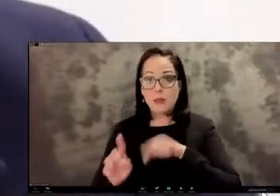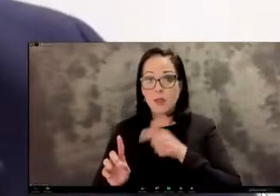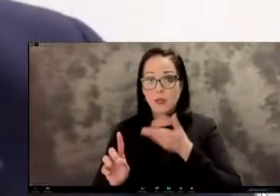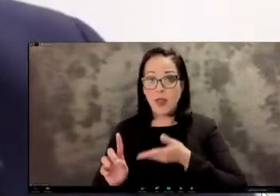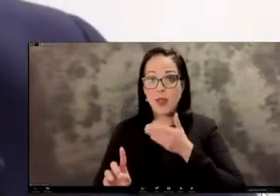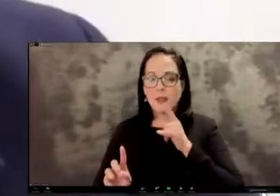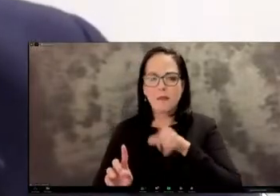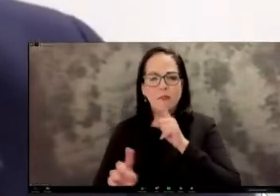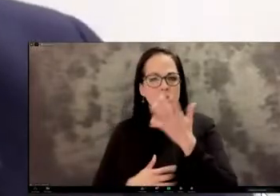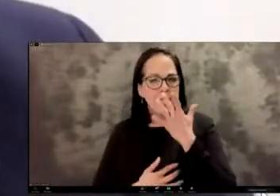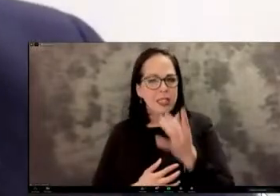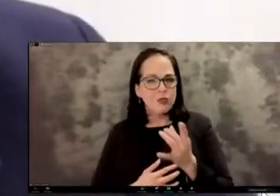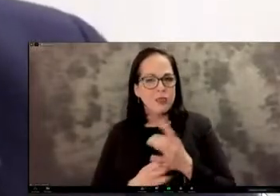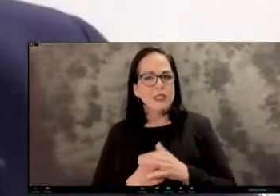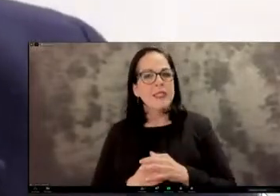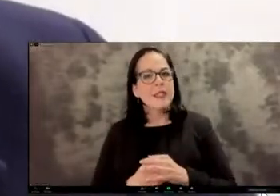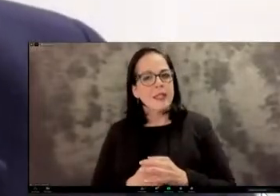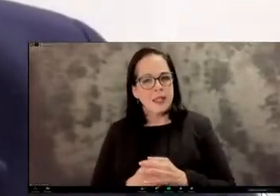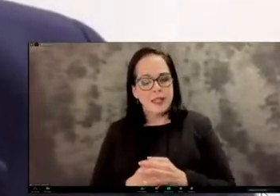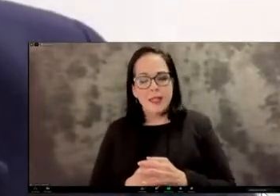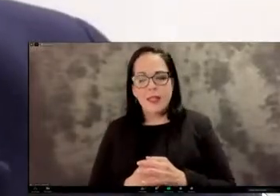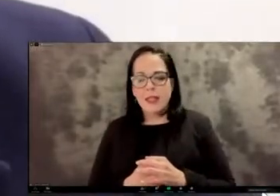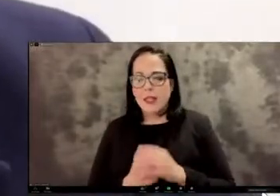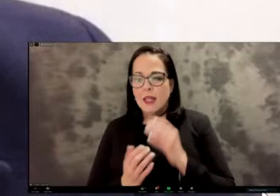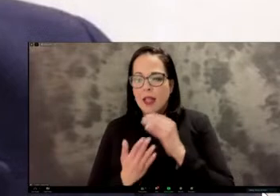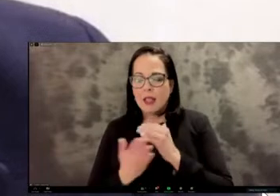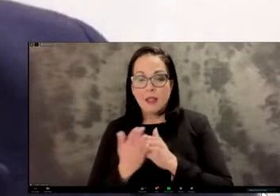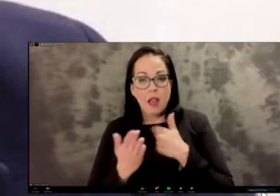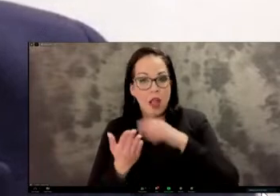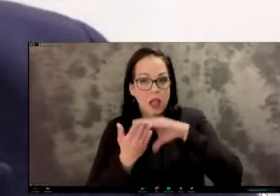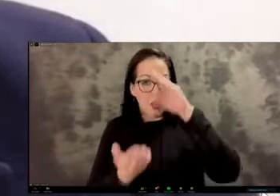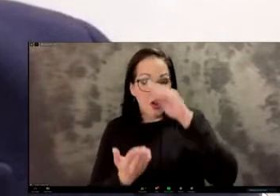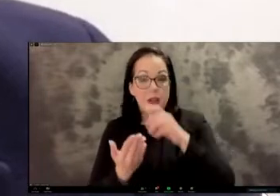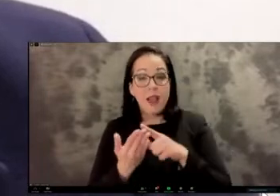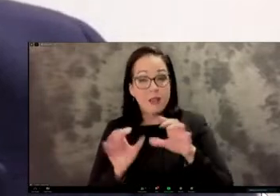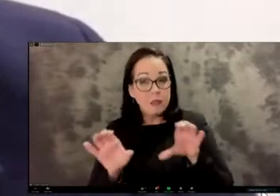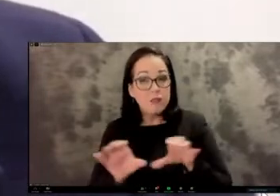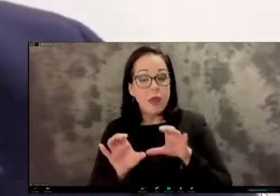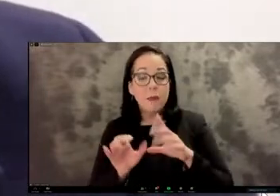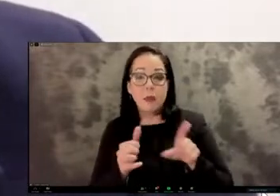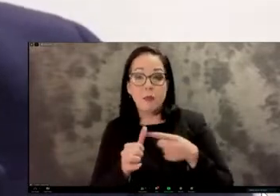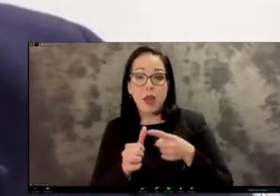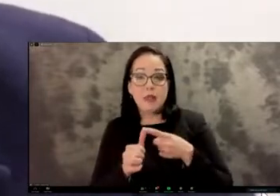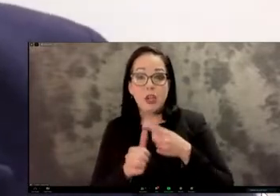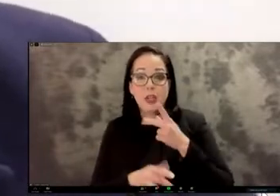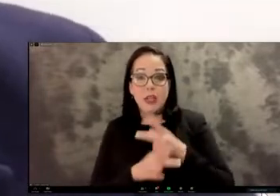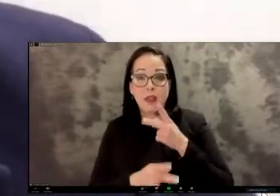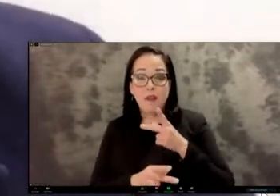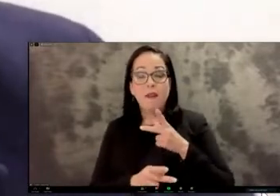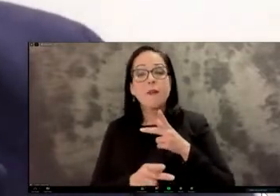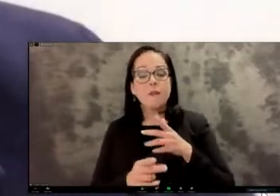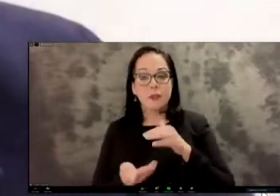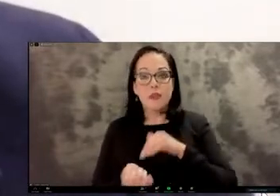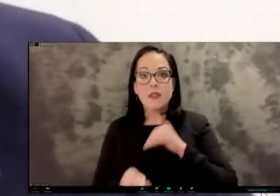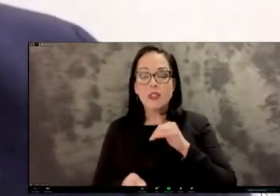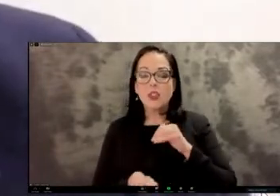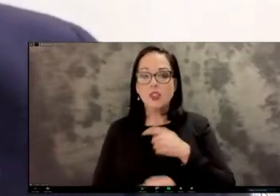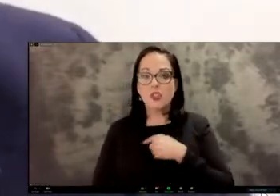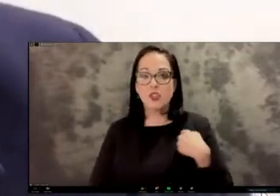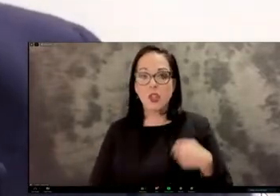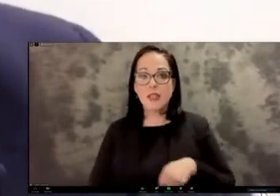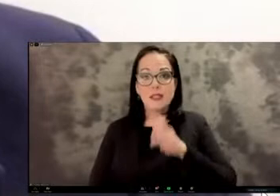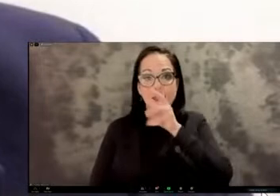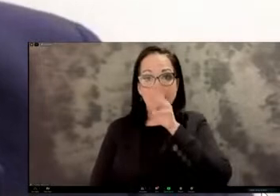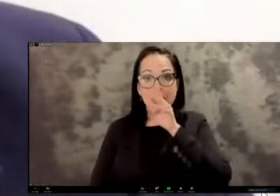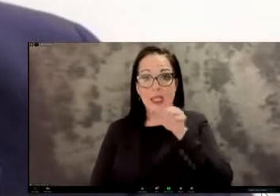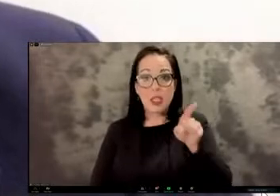very interesting lesson I learned as a practicing primary care physician in a Chinese-speaking community. And